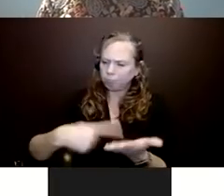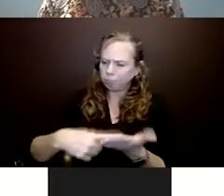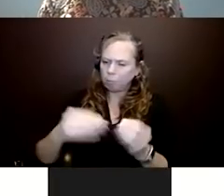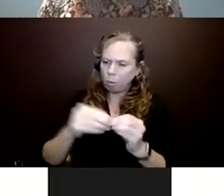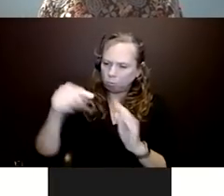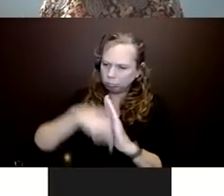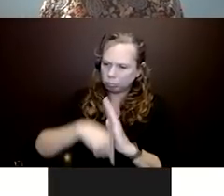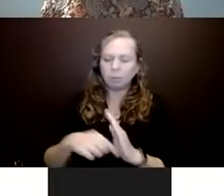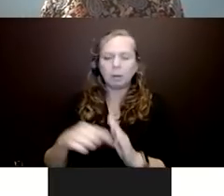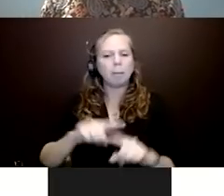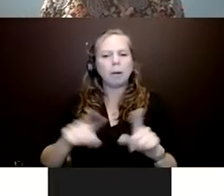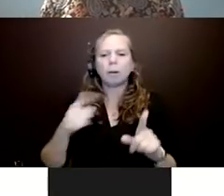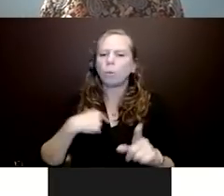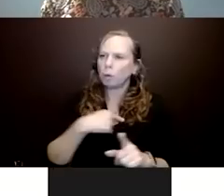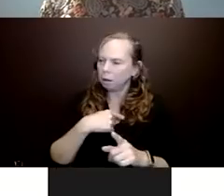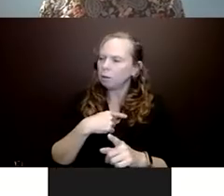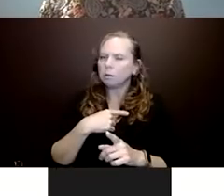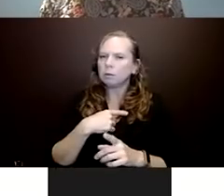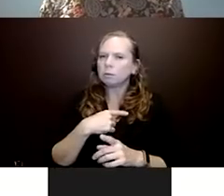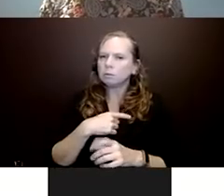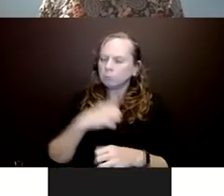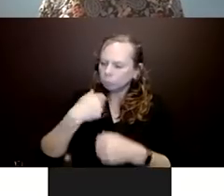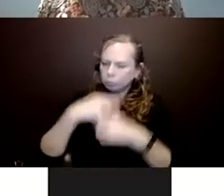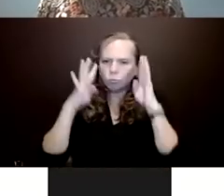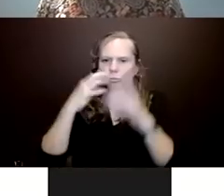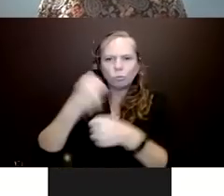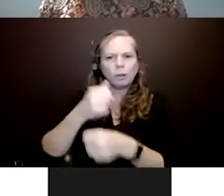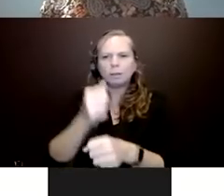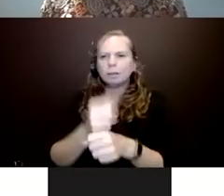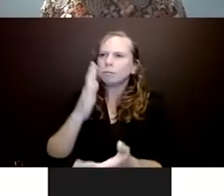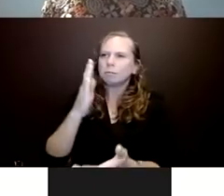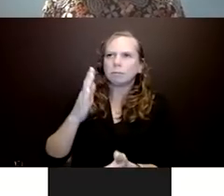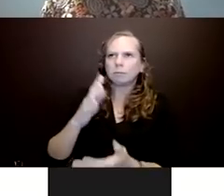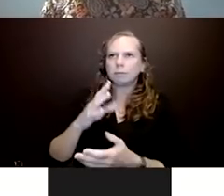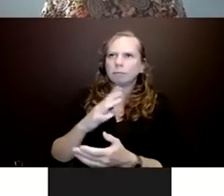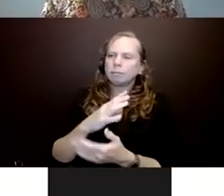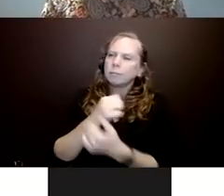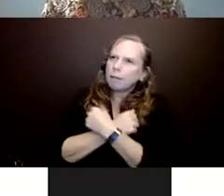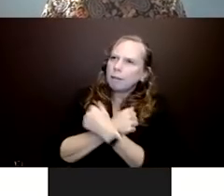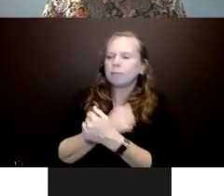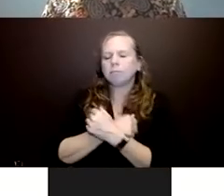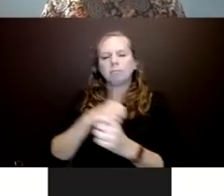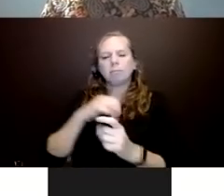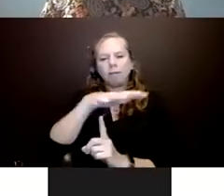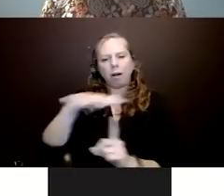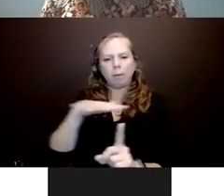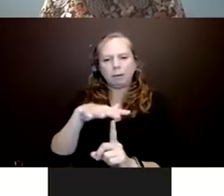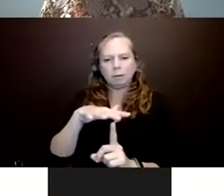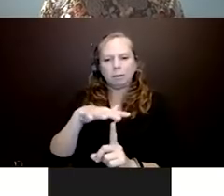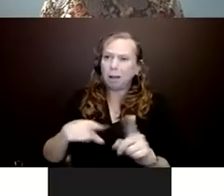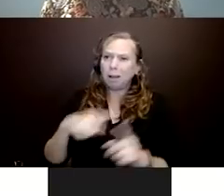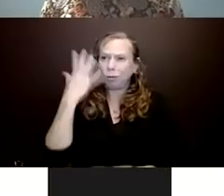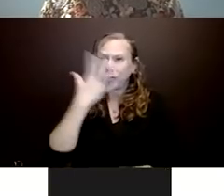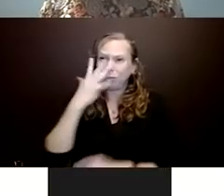those nurturing, caring environments that we've always had here, but they will look different. Thank you so